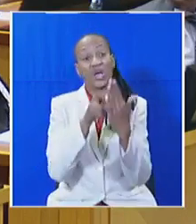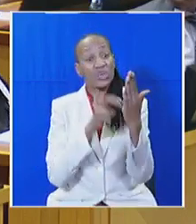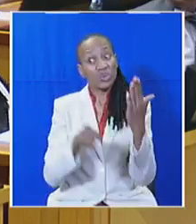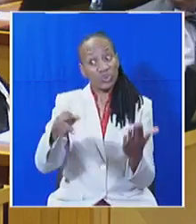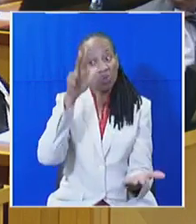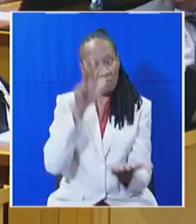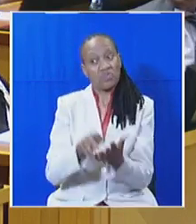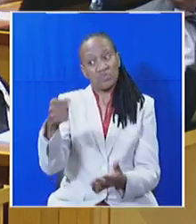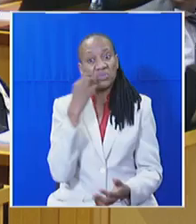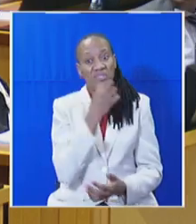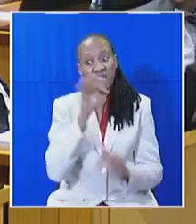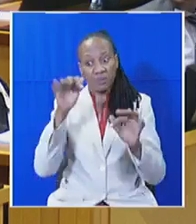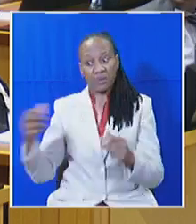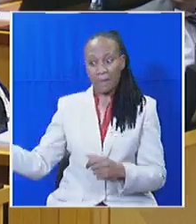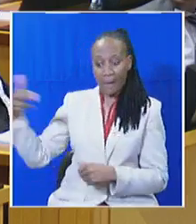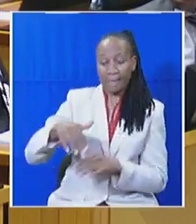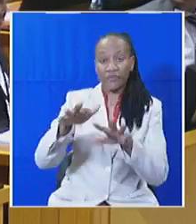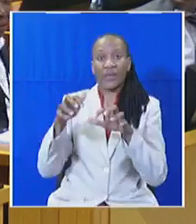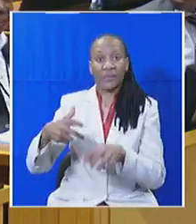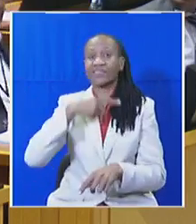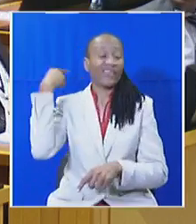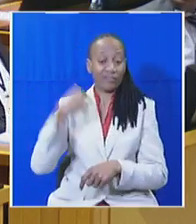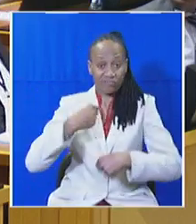people must come here and kill us.